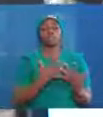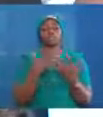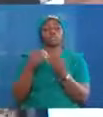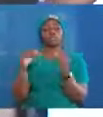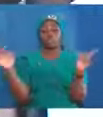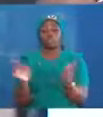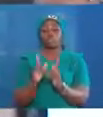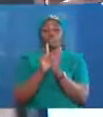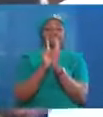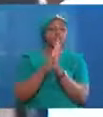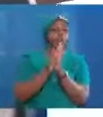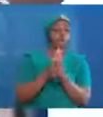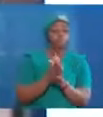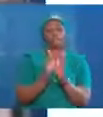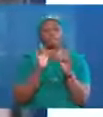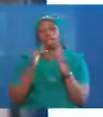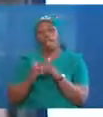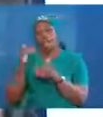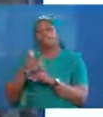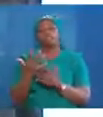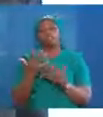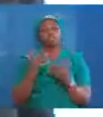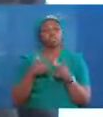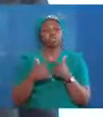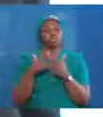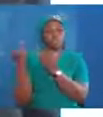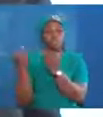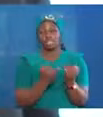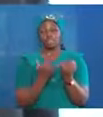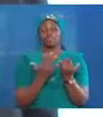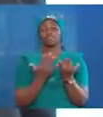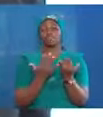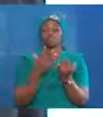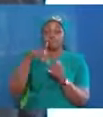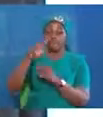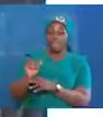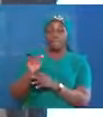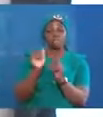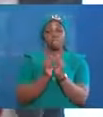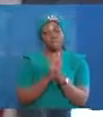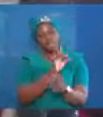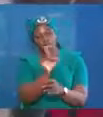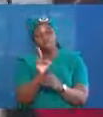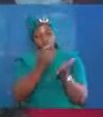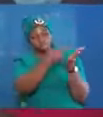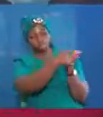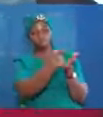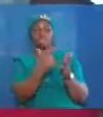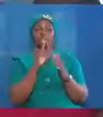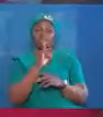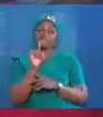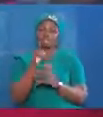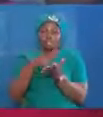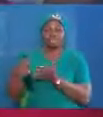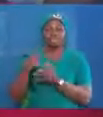video clips. Then after that, you shall be invited, you and the Prime Minister, to sign, and I'm sure those two signatures will carry